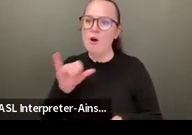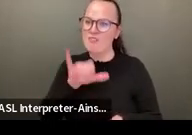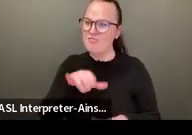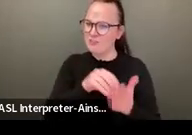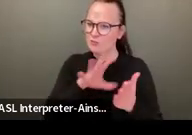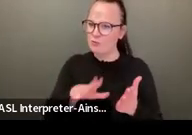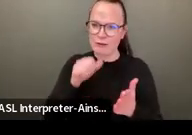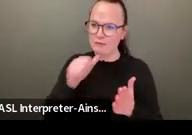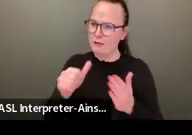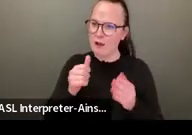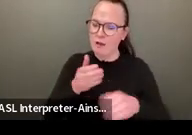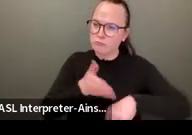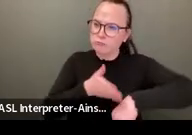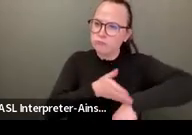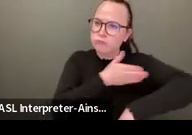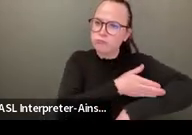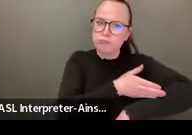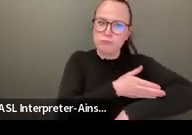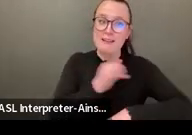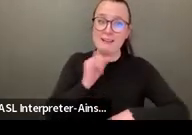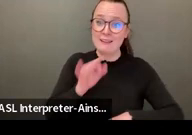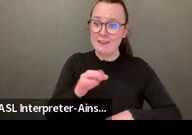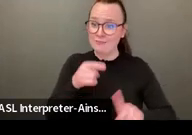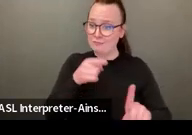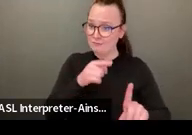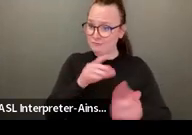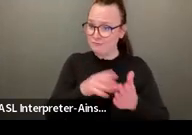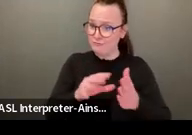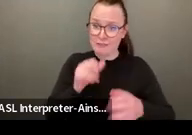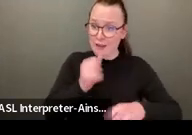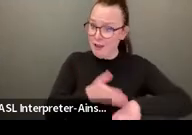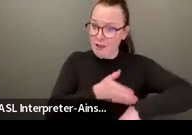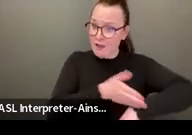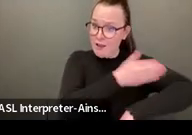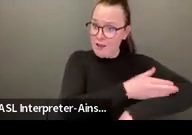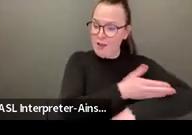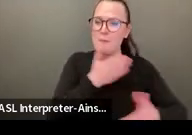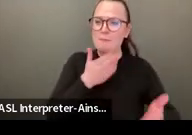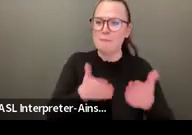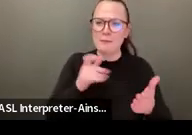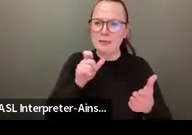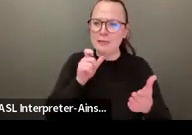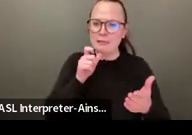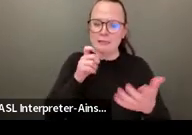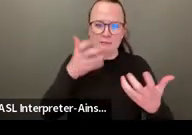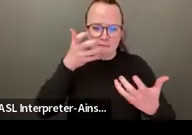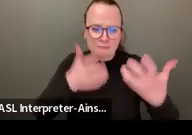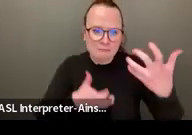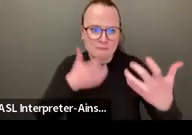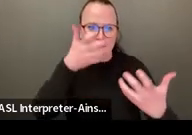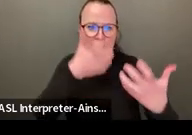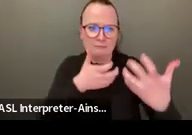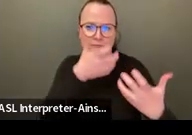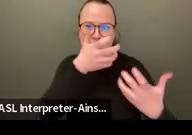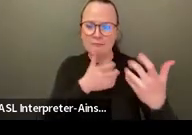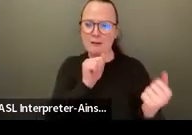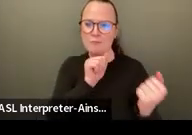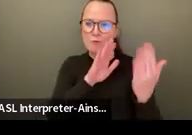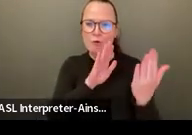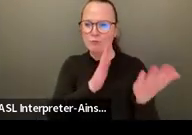if your student is not making progress, maybe you're not teaching it in a way that they can understand it. Maybe you need to change things up a little